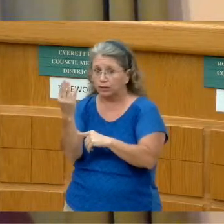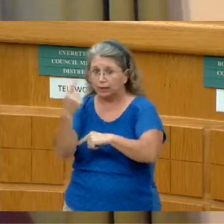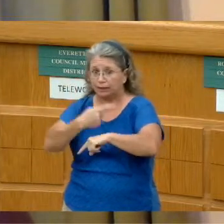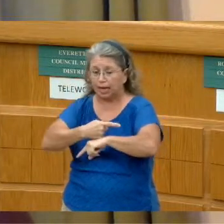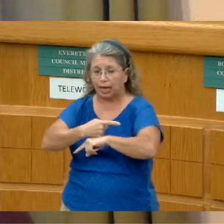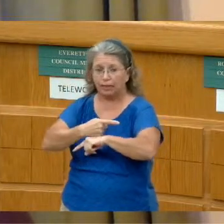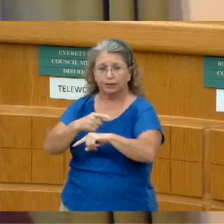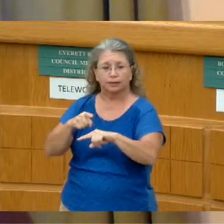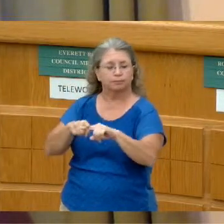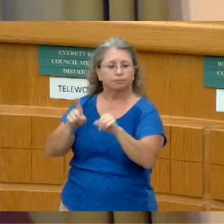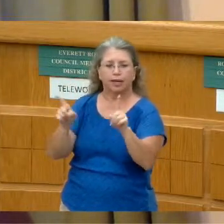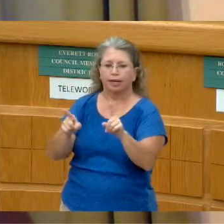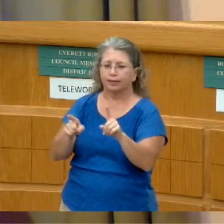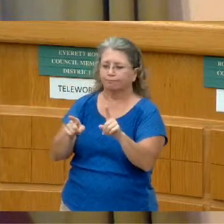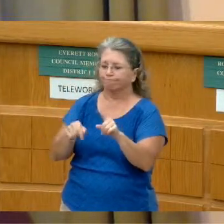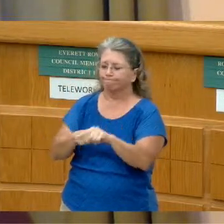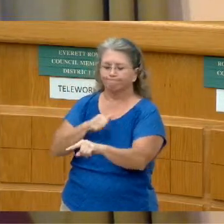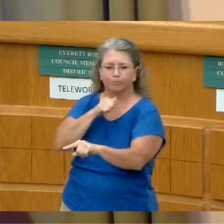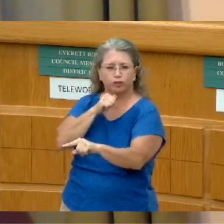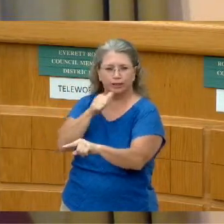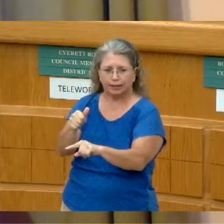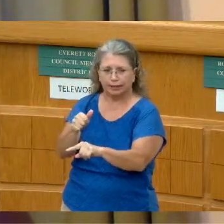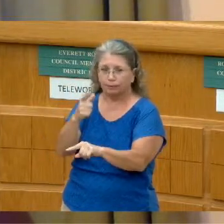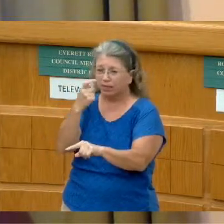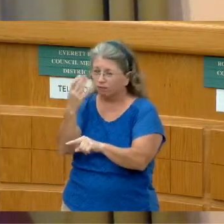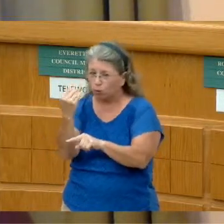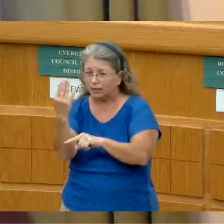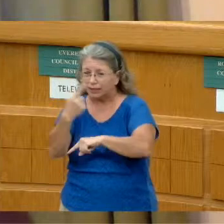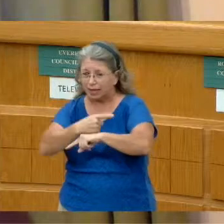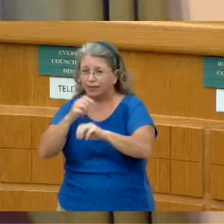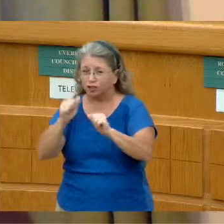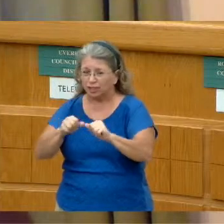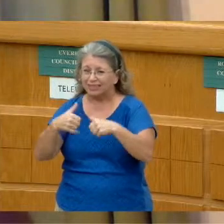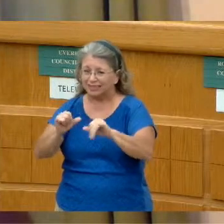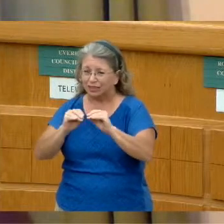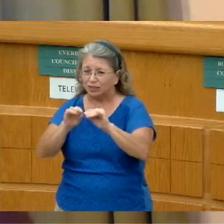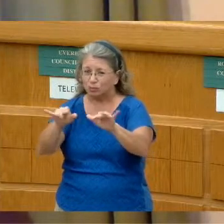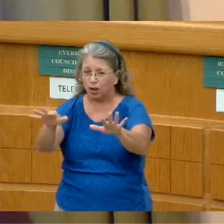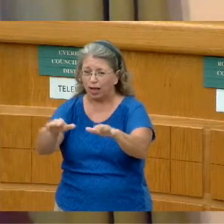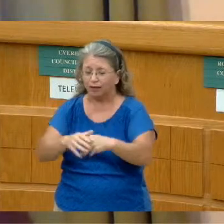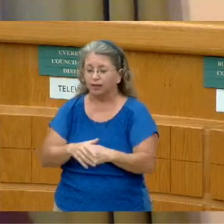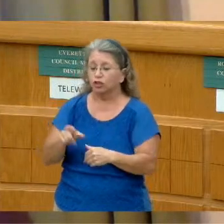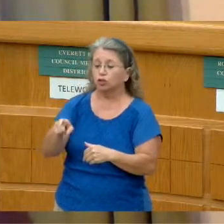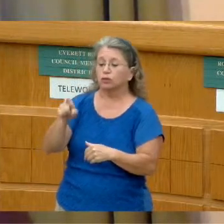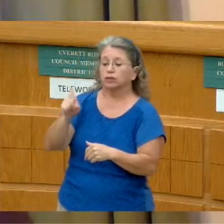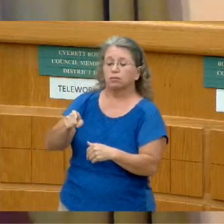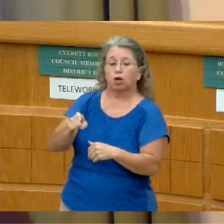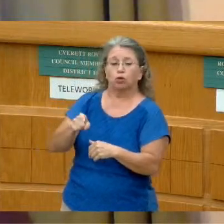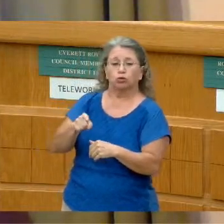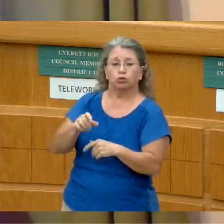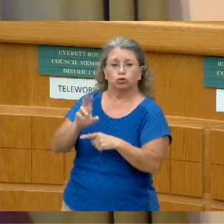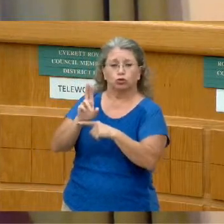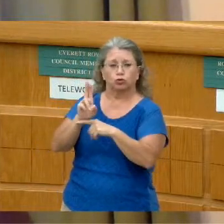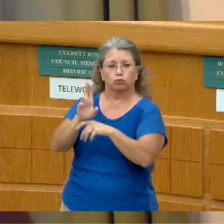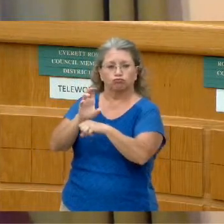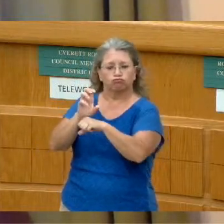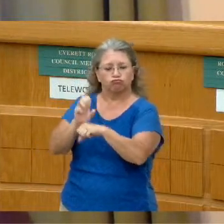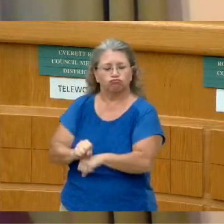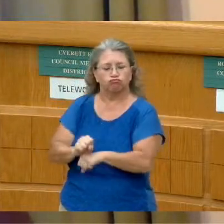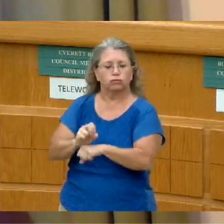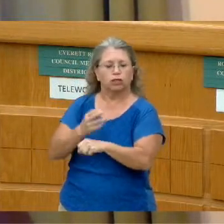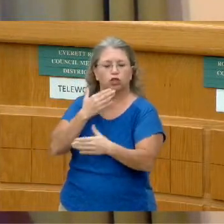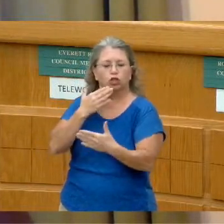could spread the virus to others, and she didn't. Mary was supposed to practice good respiratory etiquette and cover her nose and